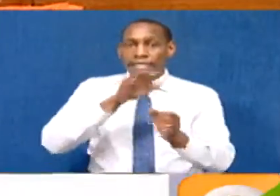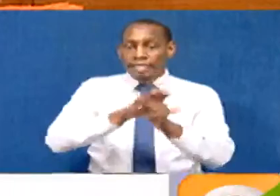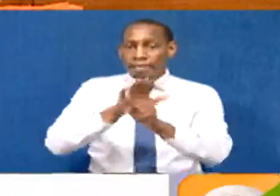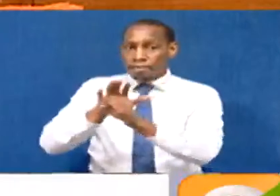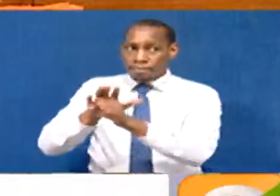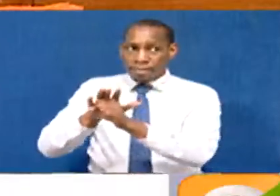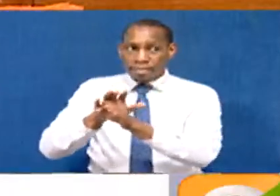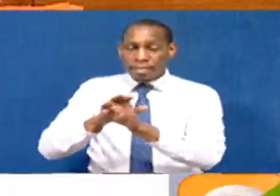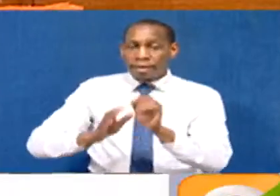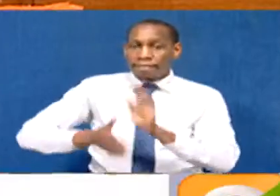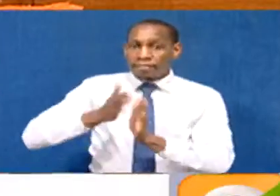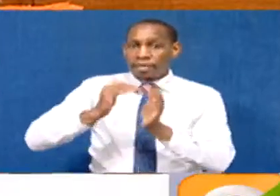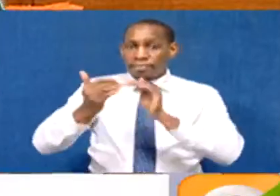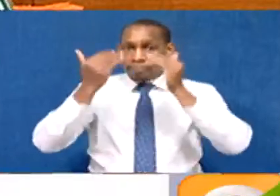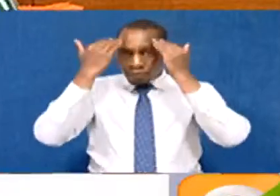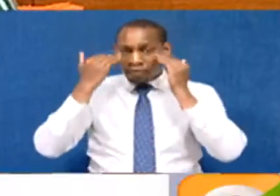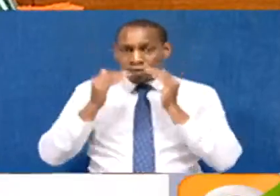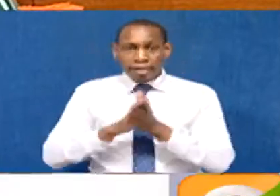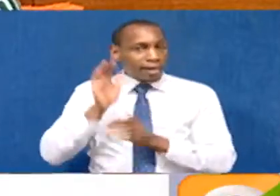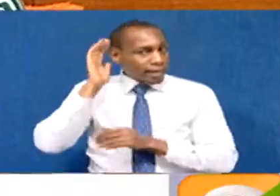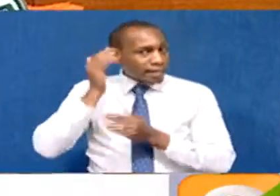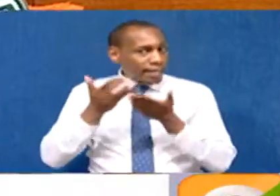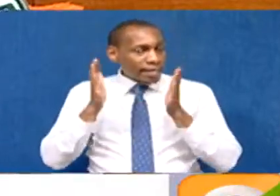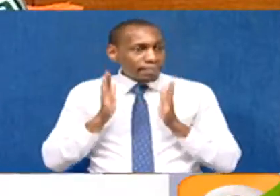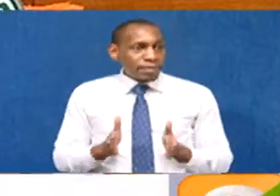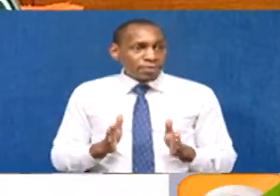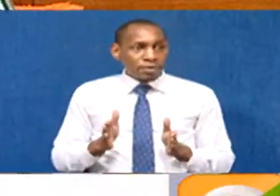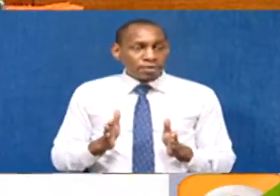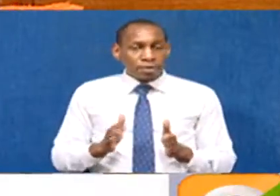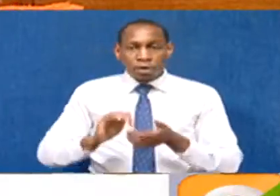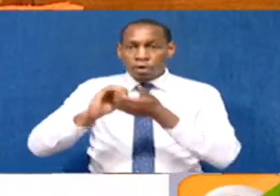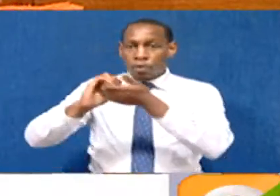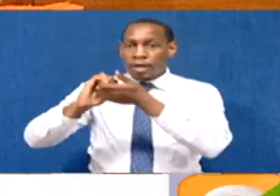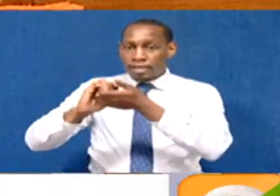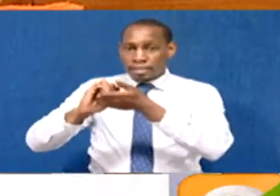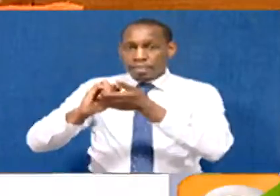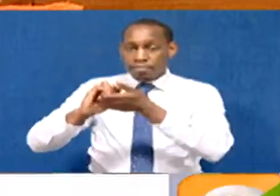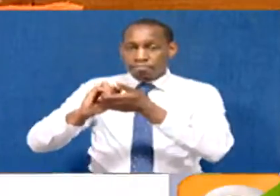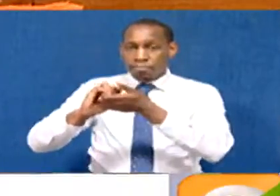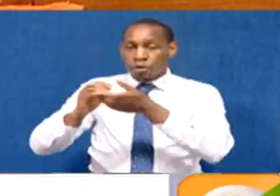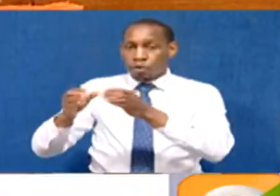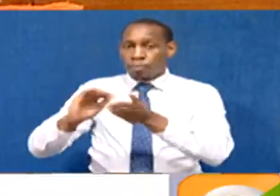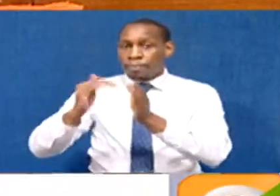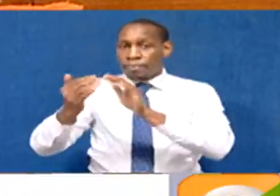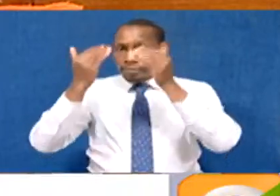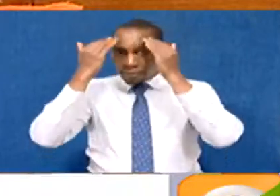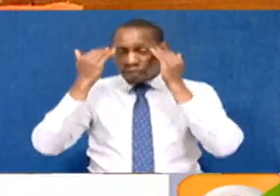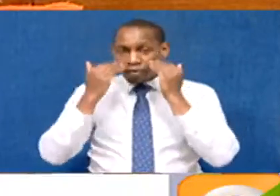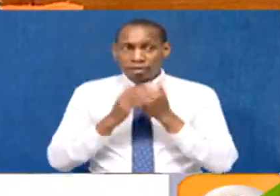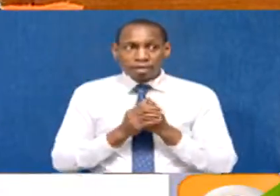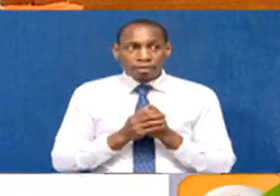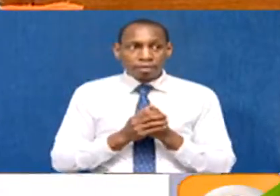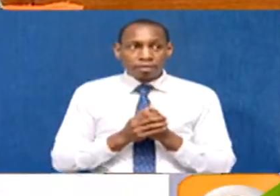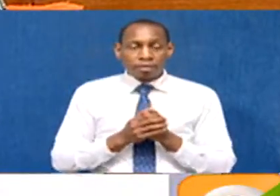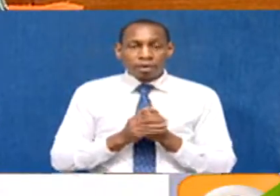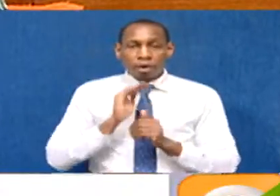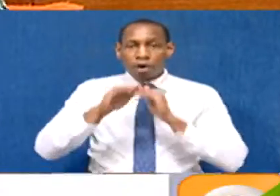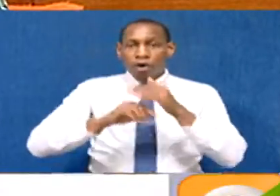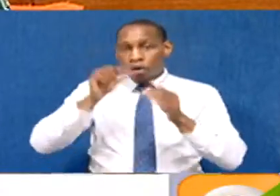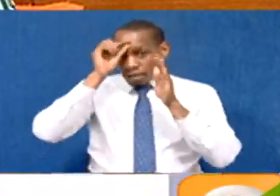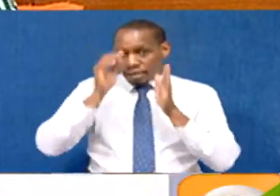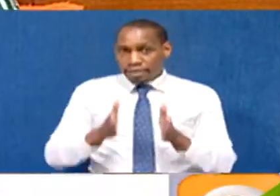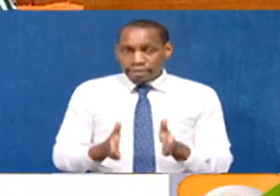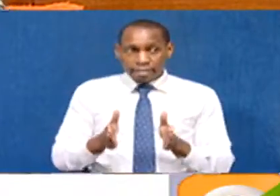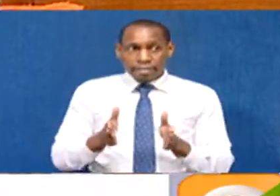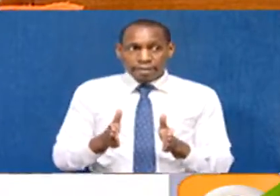were rushed but to court. And have you had anybody on the Hardshake being taken to court? No, but Junette, so, you know, as all these governors, all